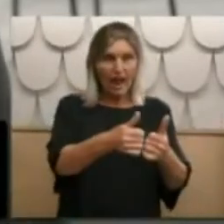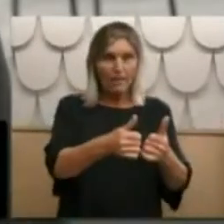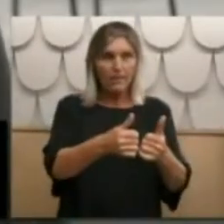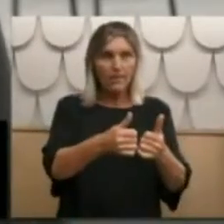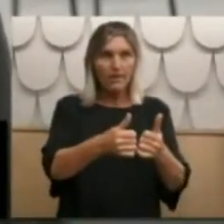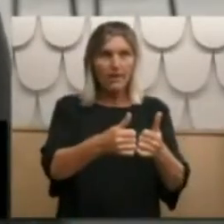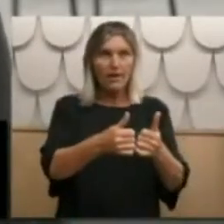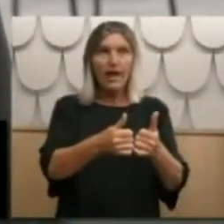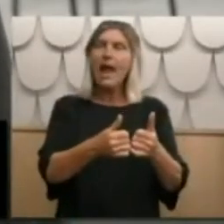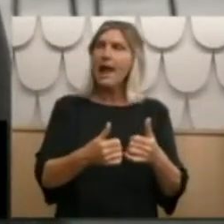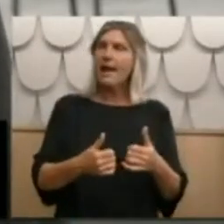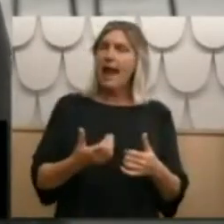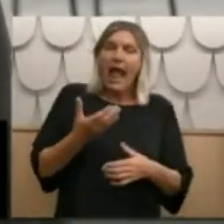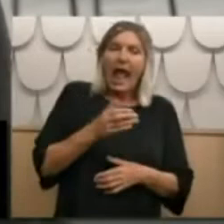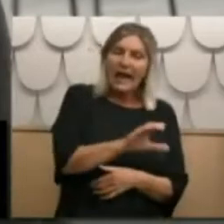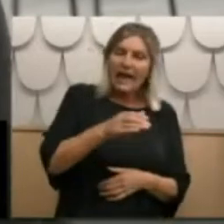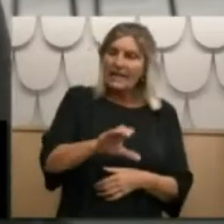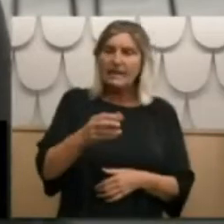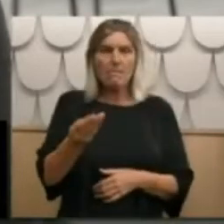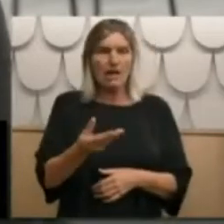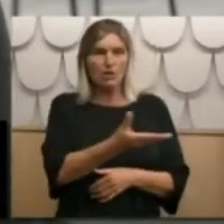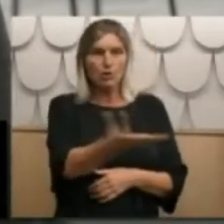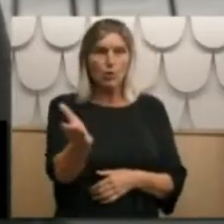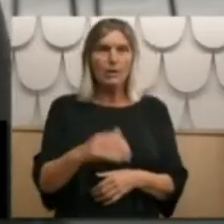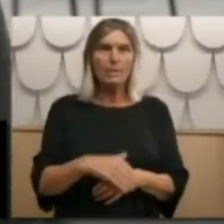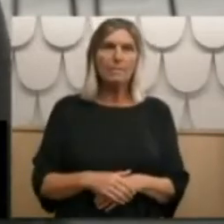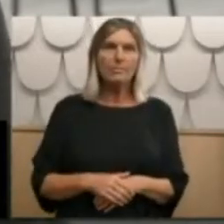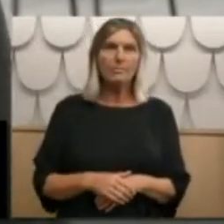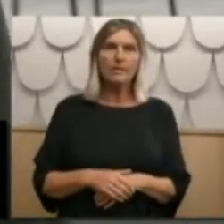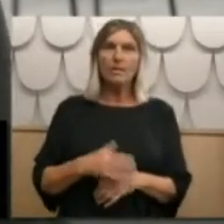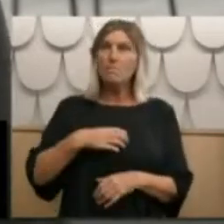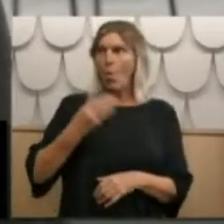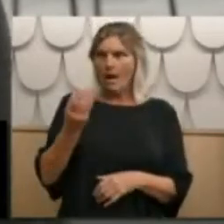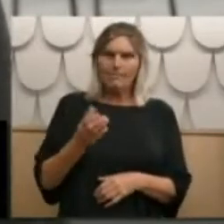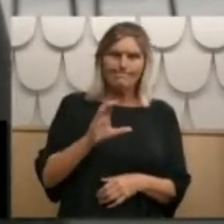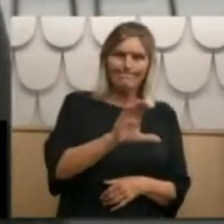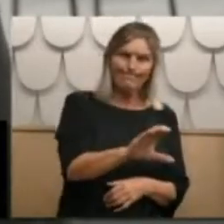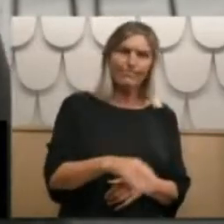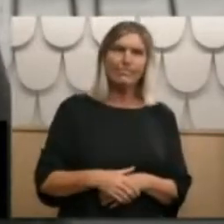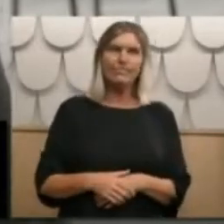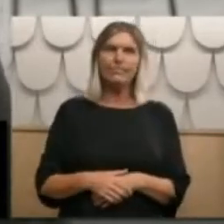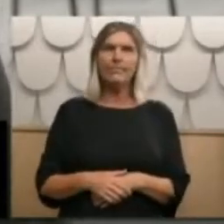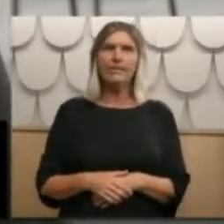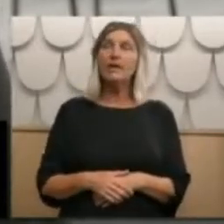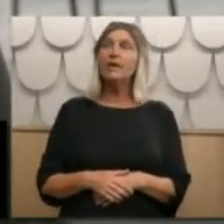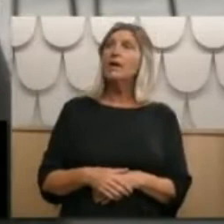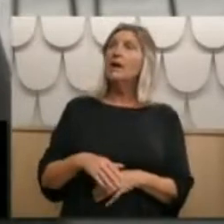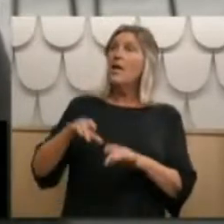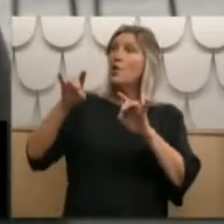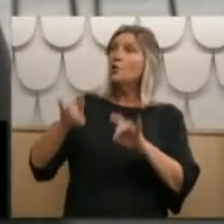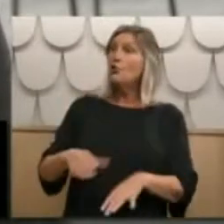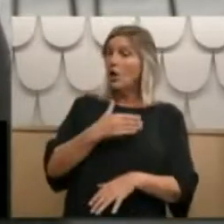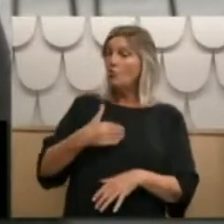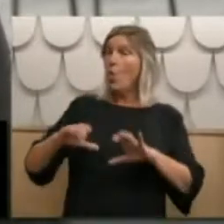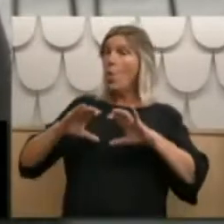state care with a sizeable increase in monies available for allocation. I note there the Australian Royal Commission